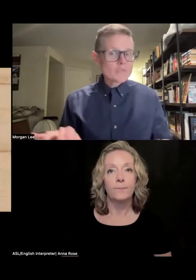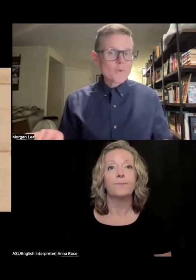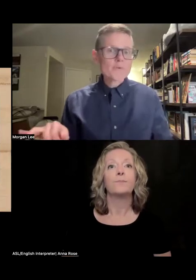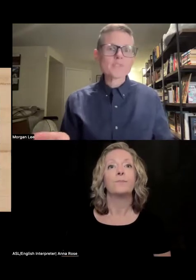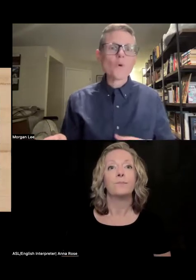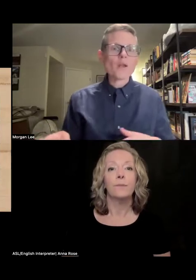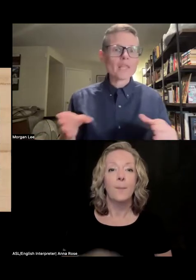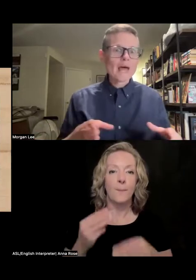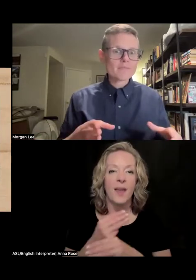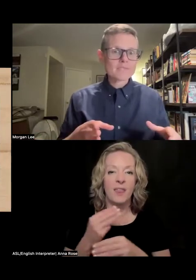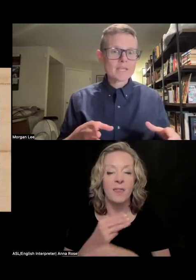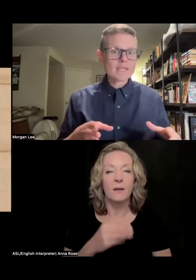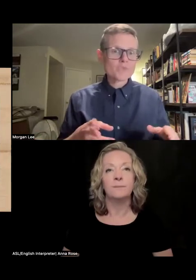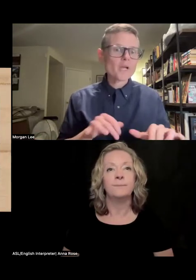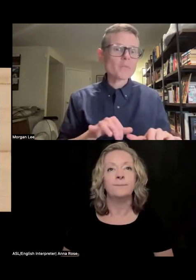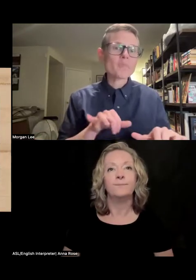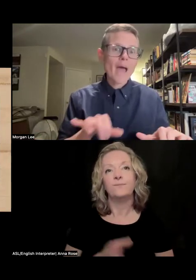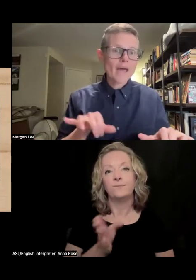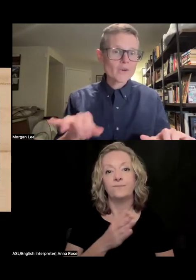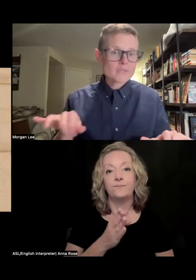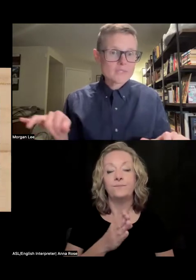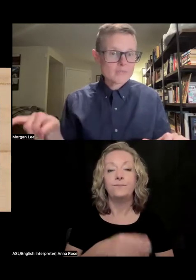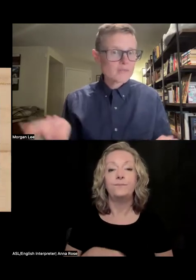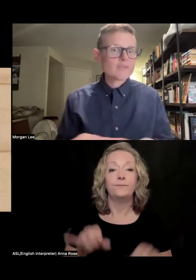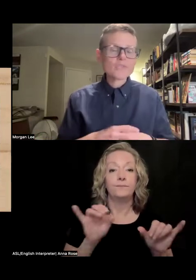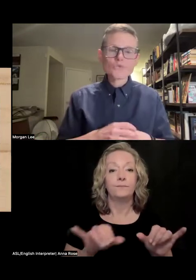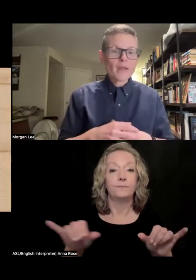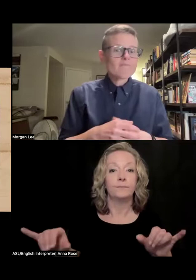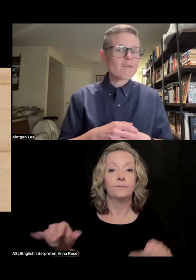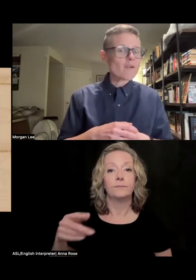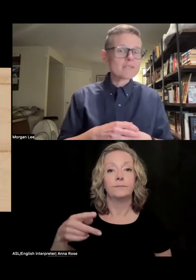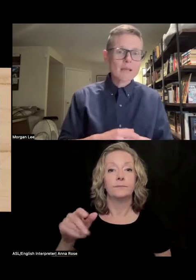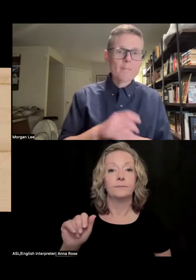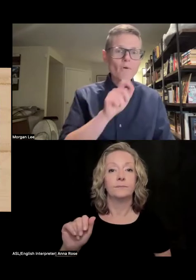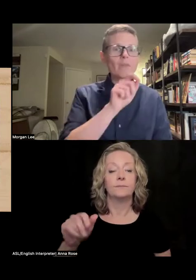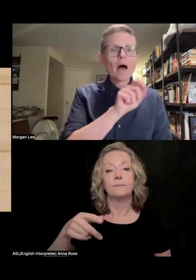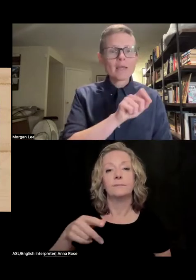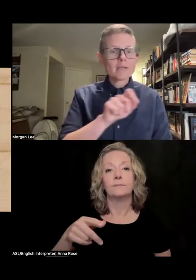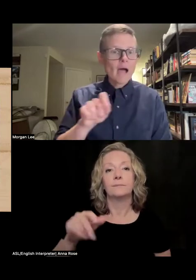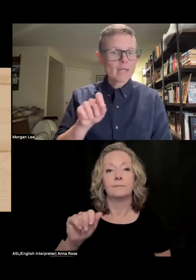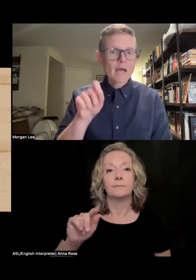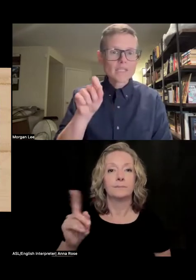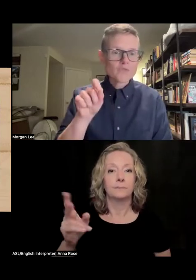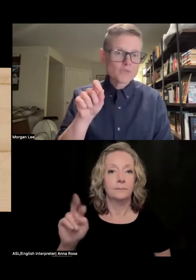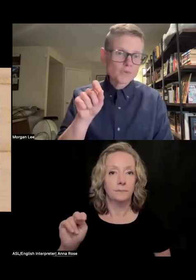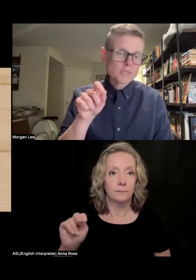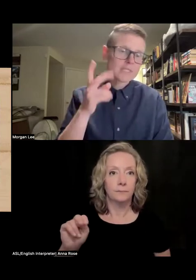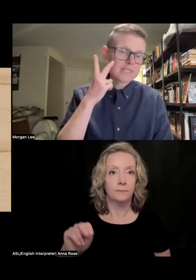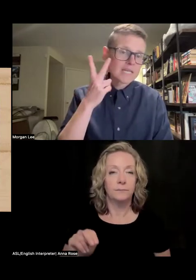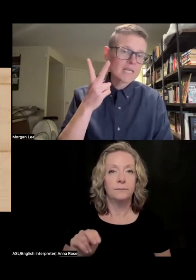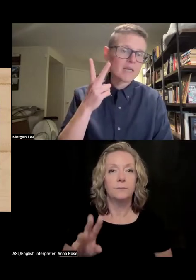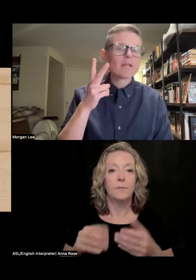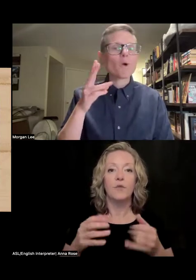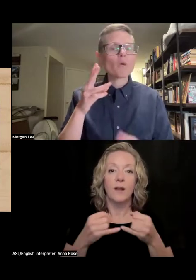Math visuals, the one on the left is working with patterns, just creating very simple line guidelines for students